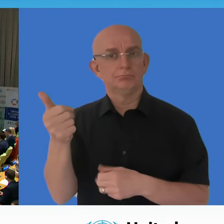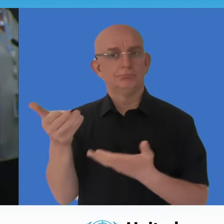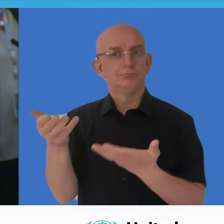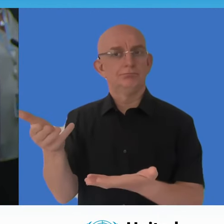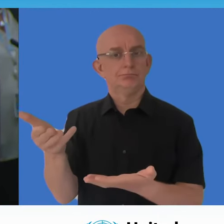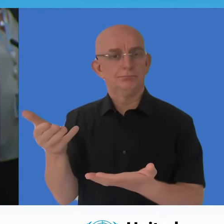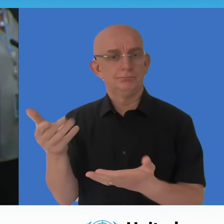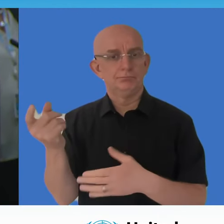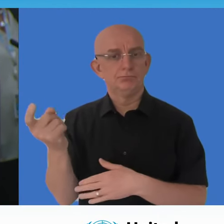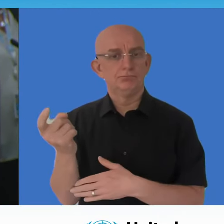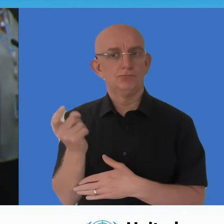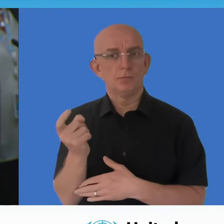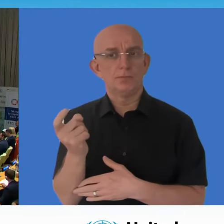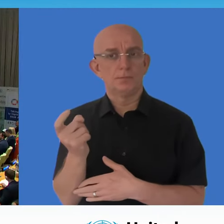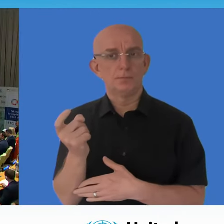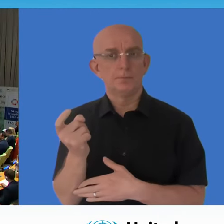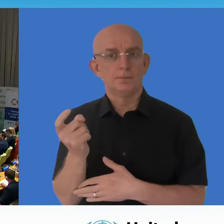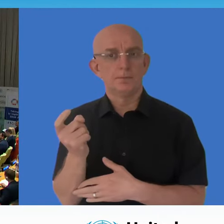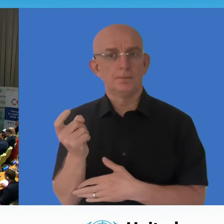from Egypt.